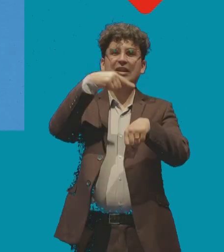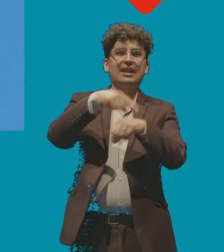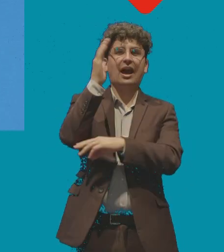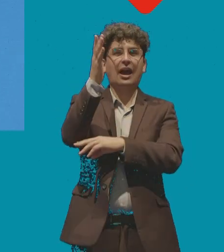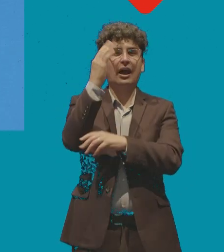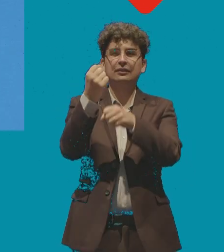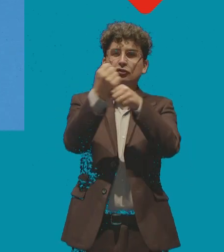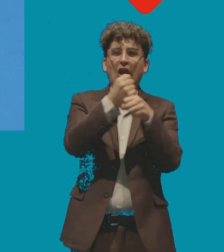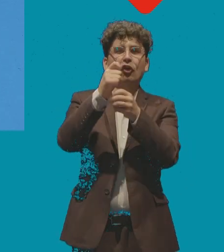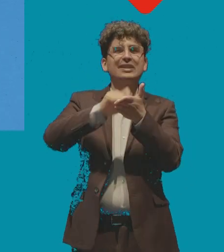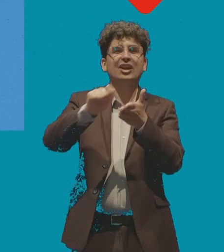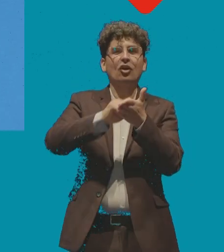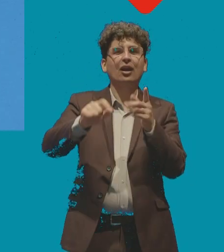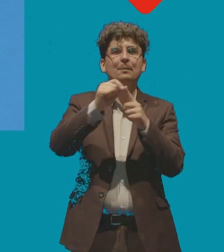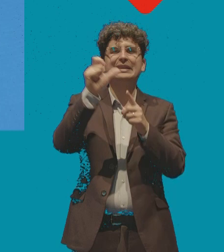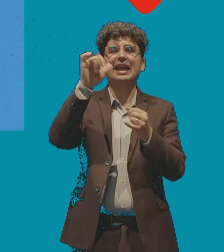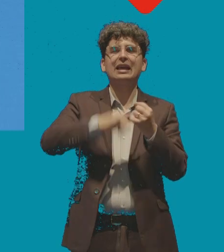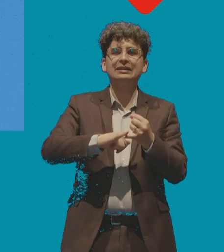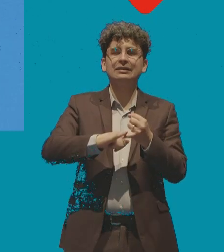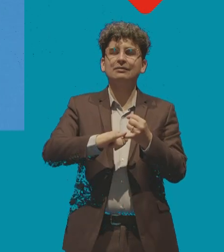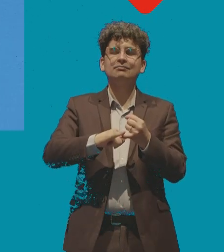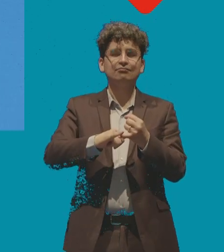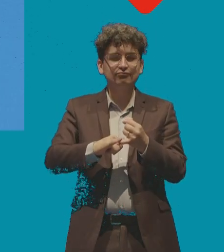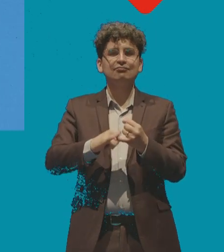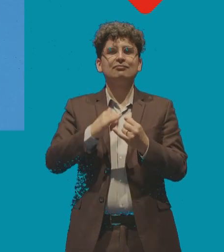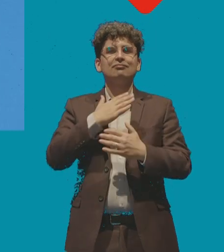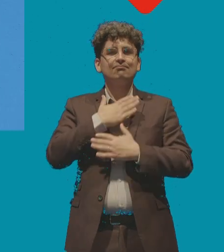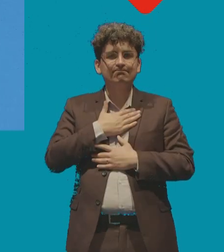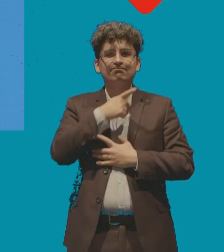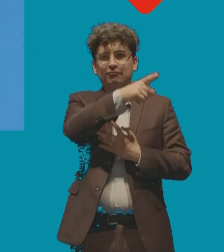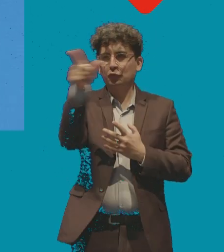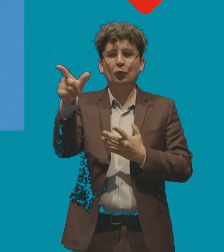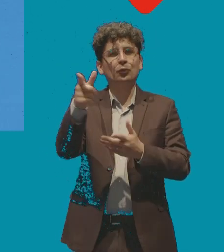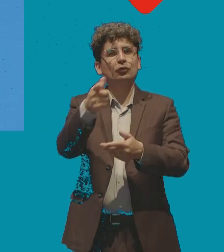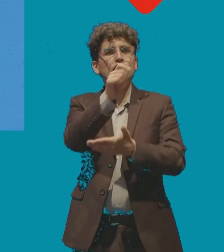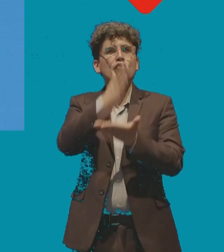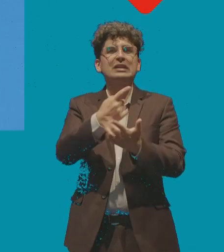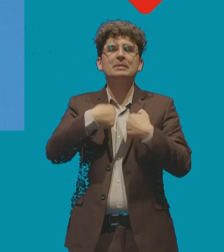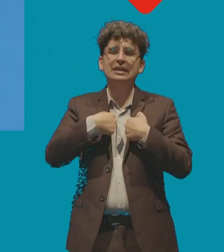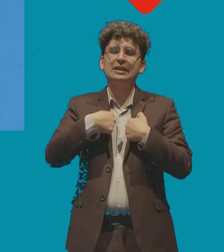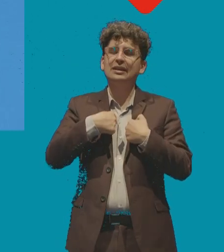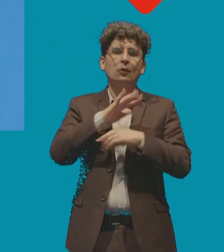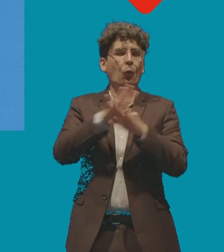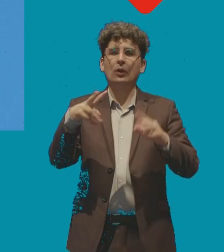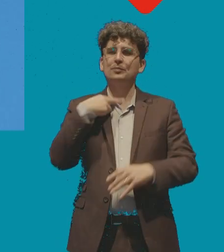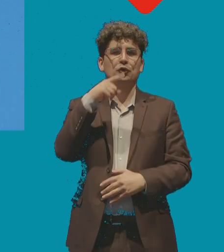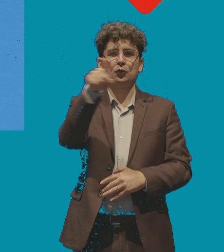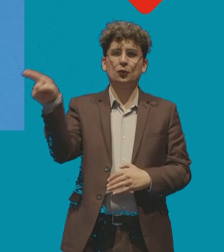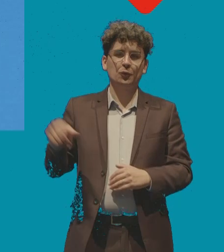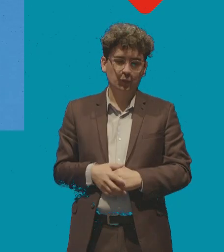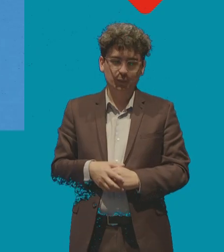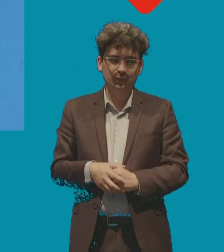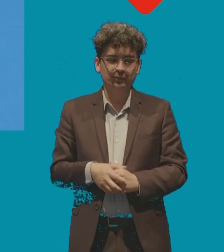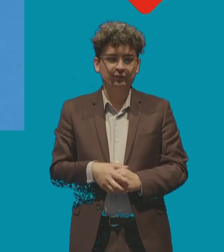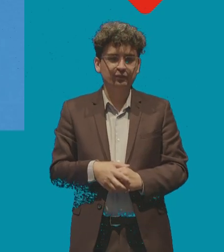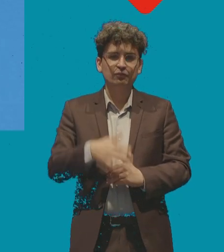Secretary of PCS. It is an honour that members have put their faith in me, and let me assure you, I will not let you down.